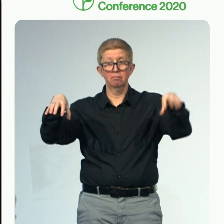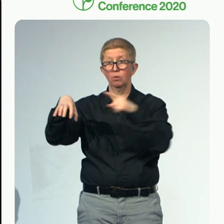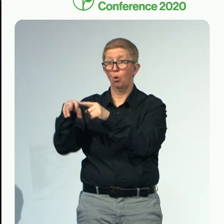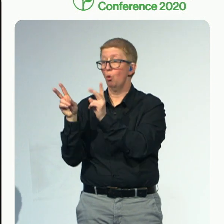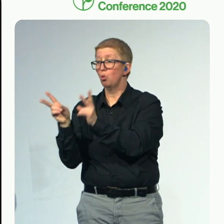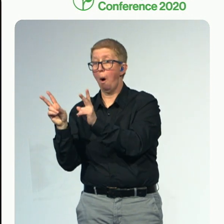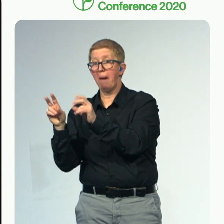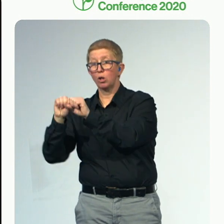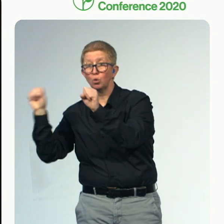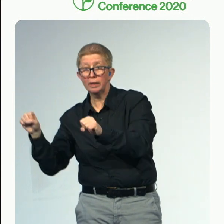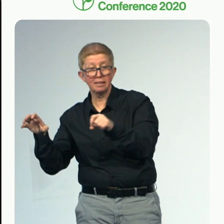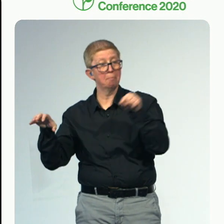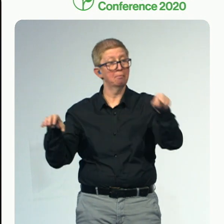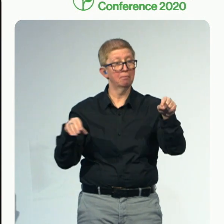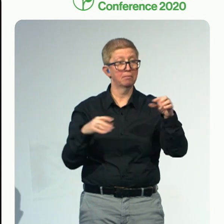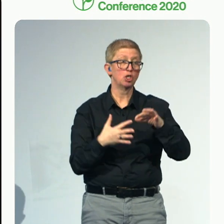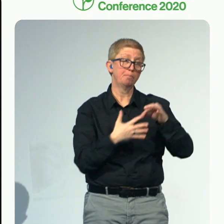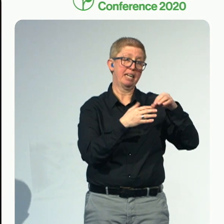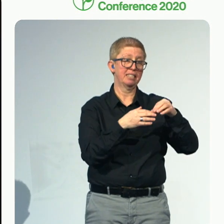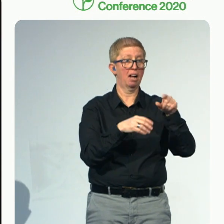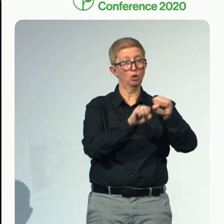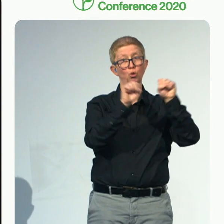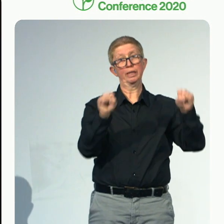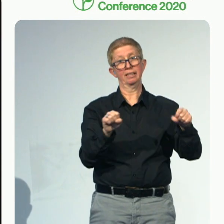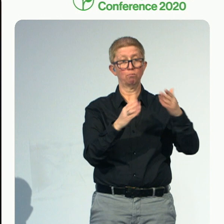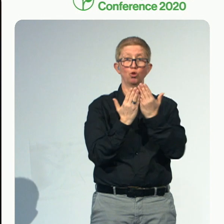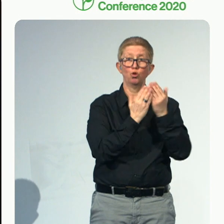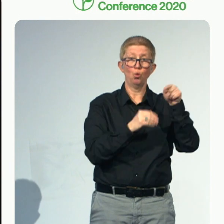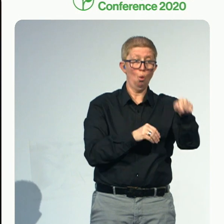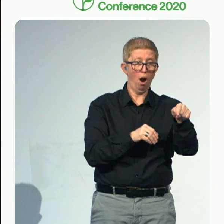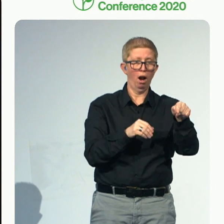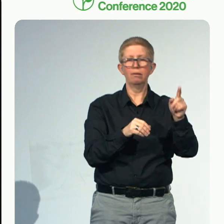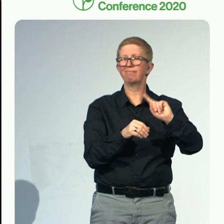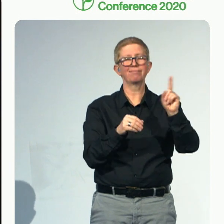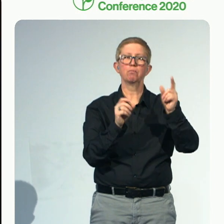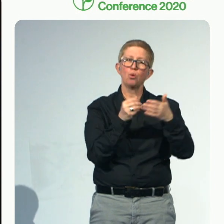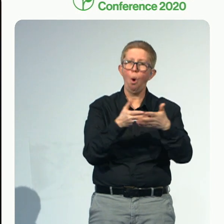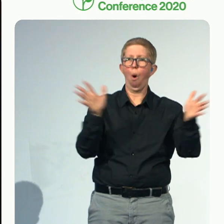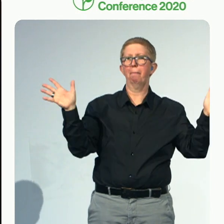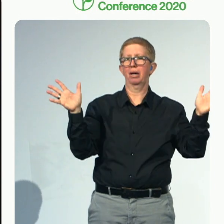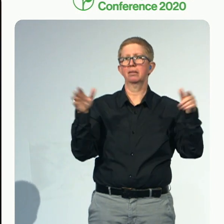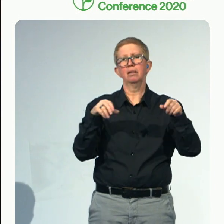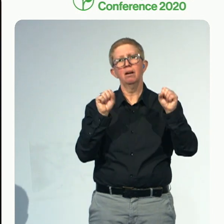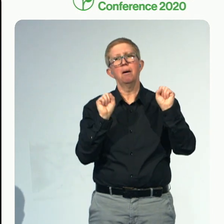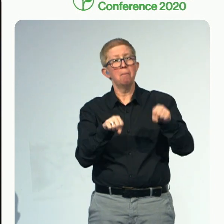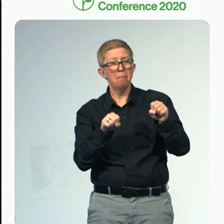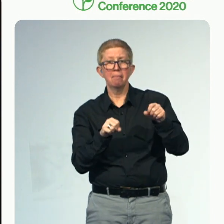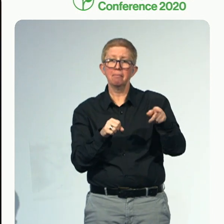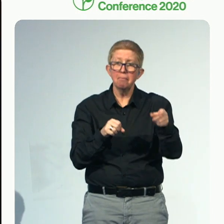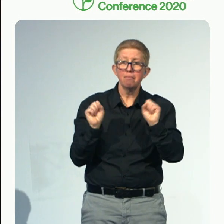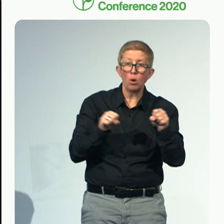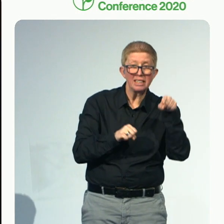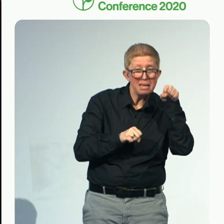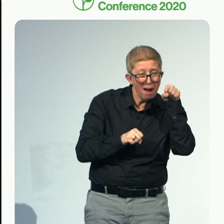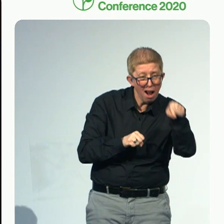open themselves, become regular systems and best practice examples, encouraging other schools to open,